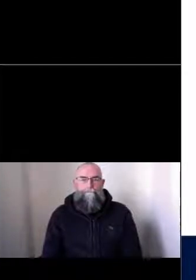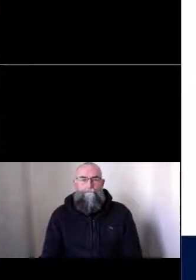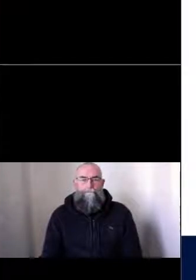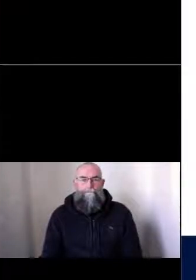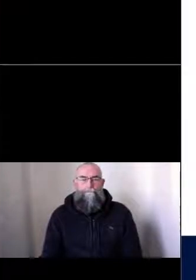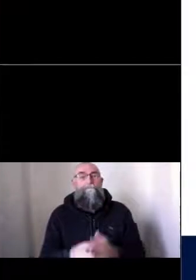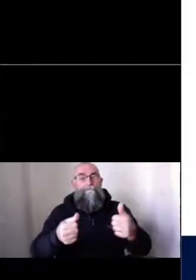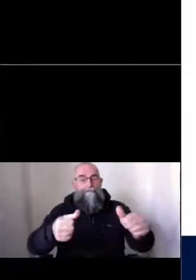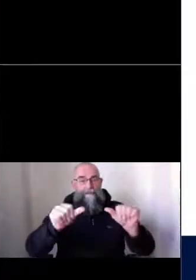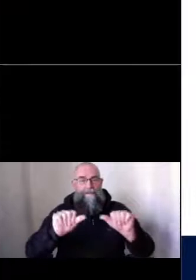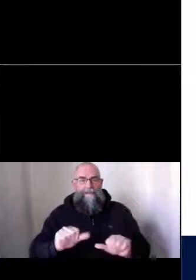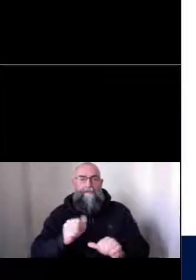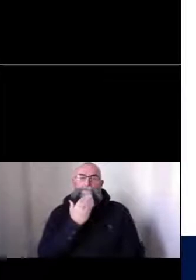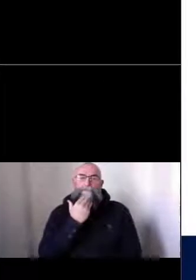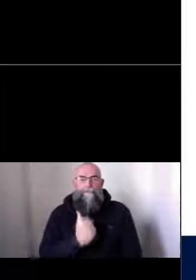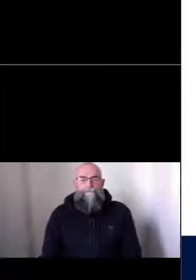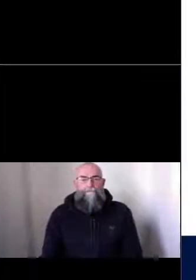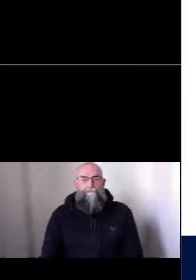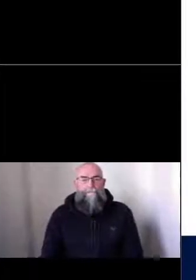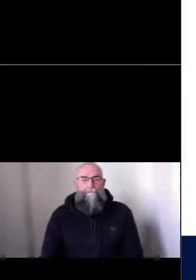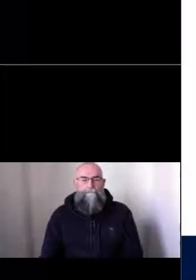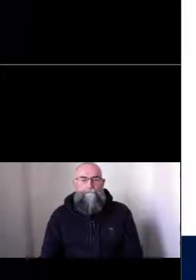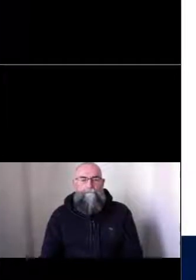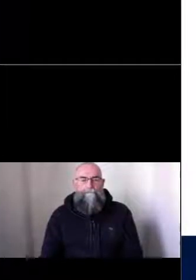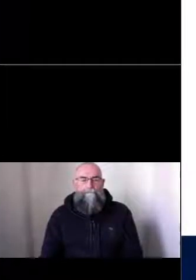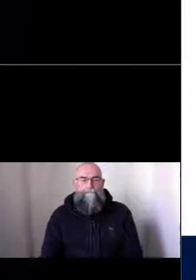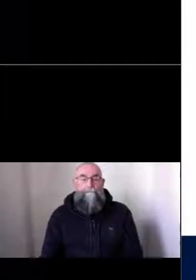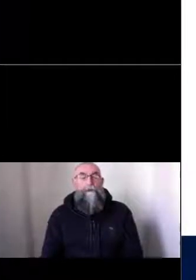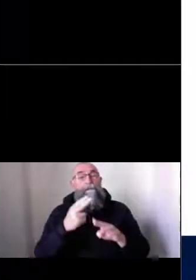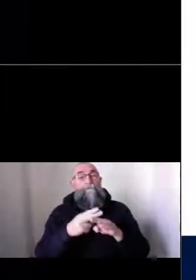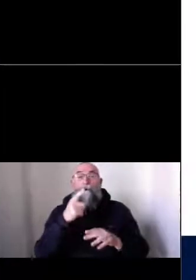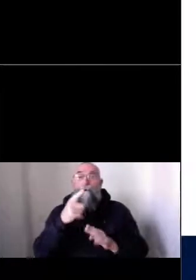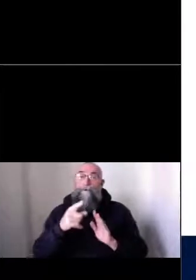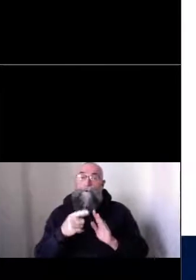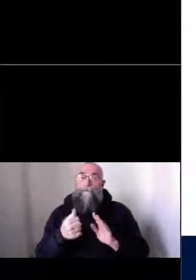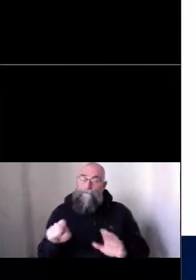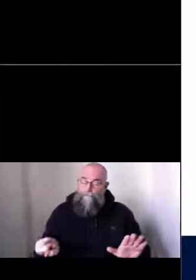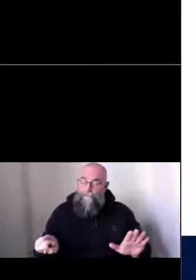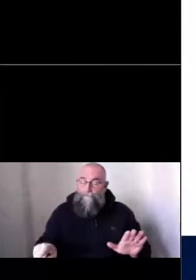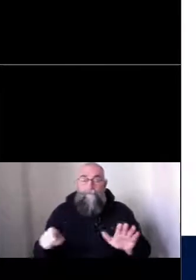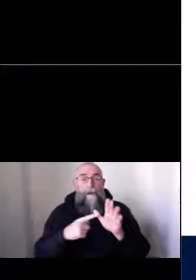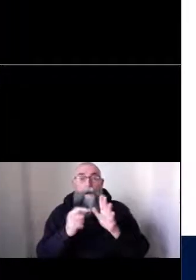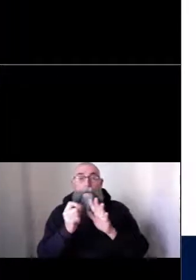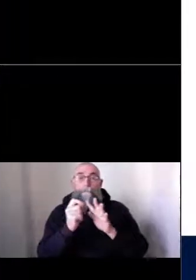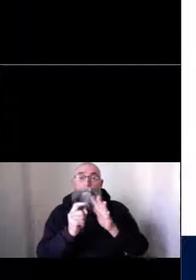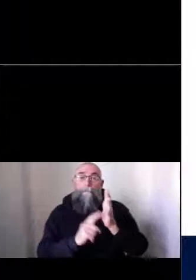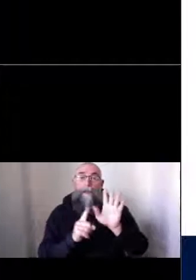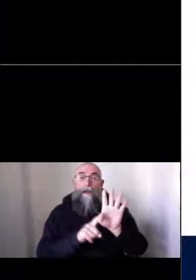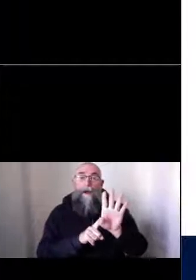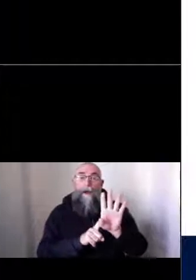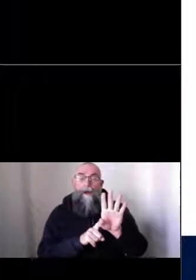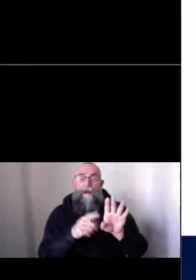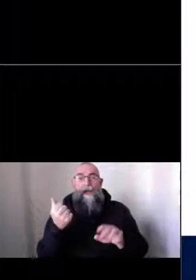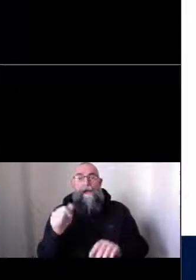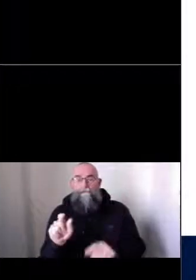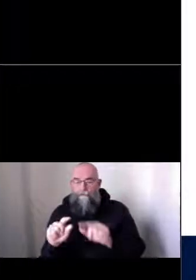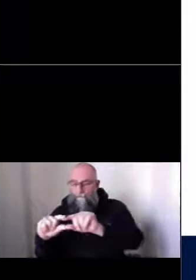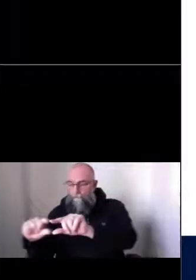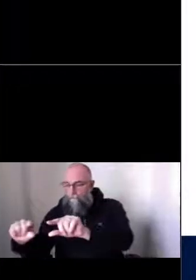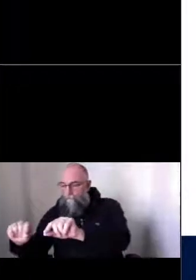Next slide, please, Tika. To apply, there's an Apply Now button